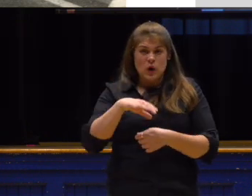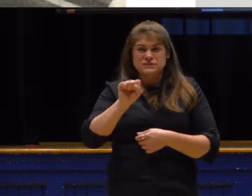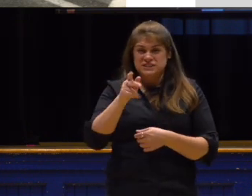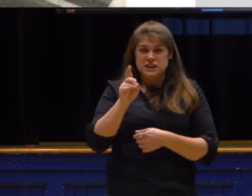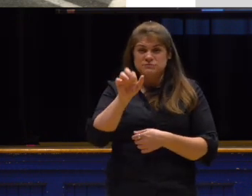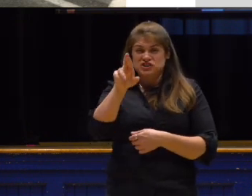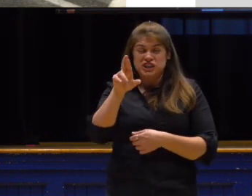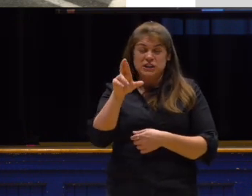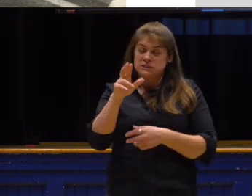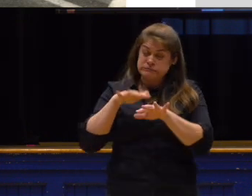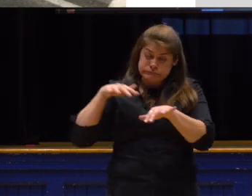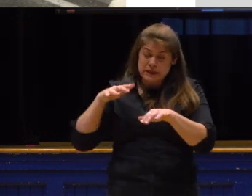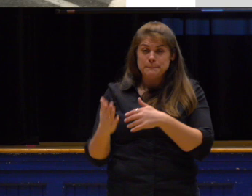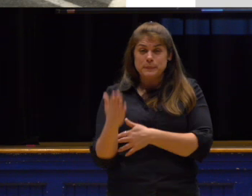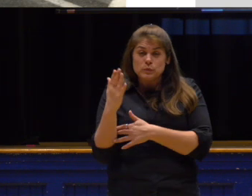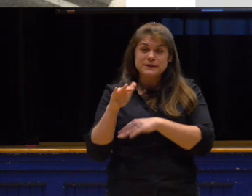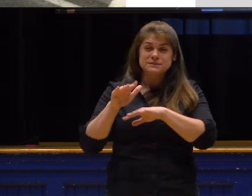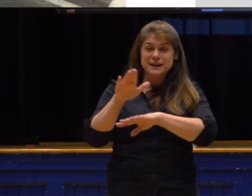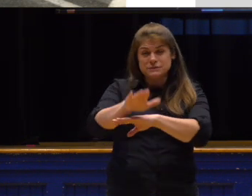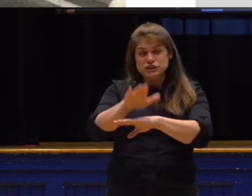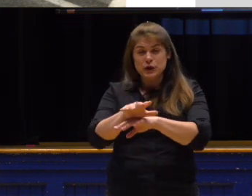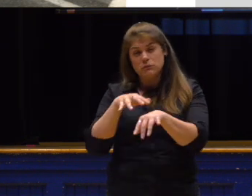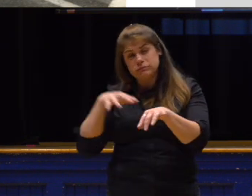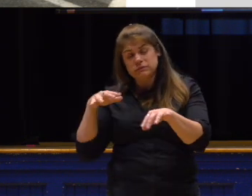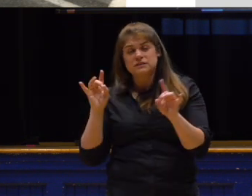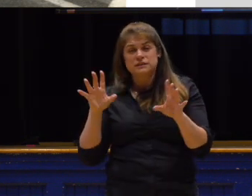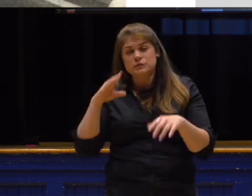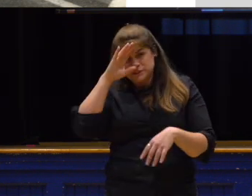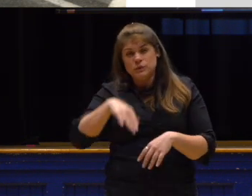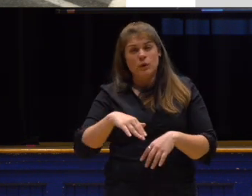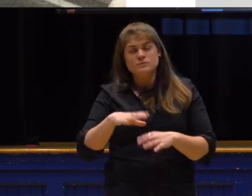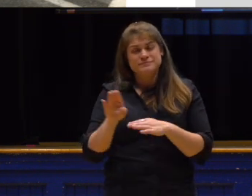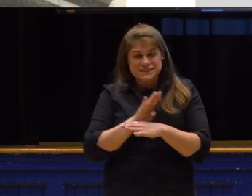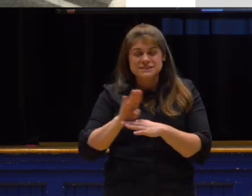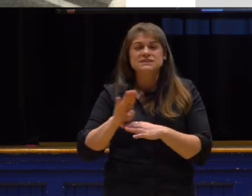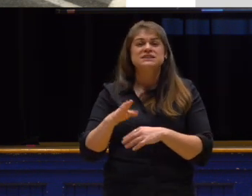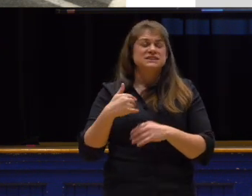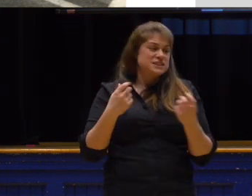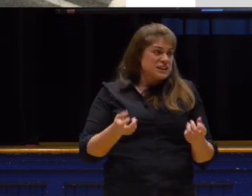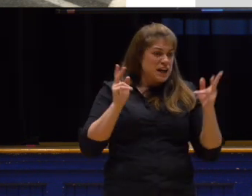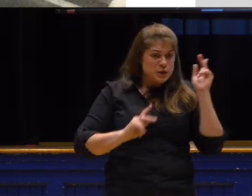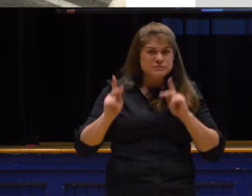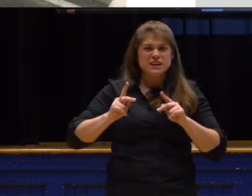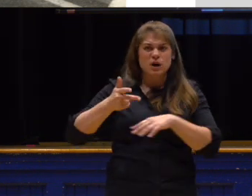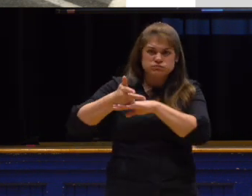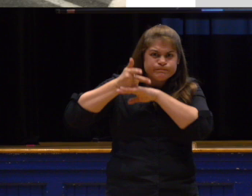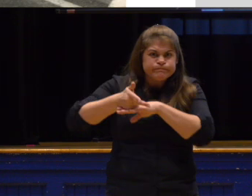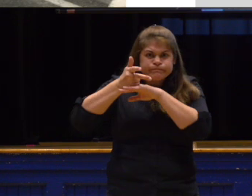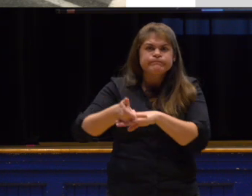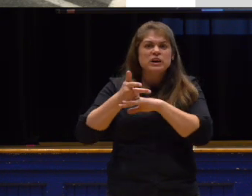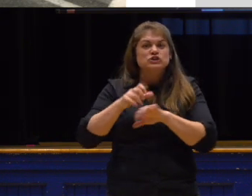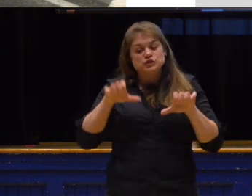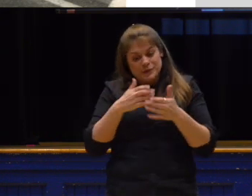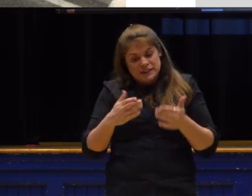looks like in the morning and in the afternoon, we know that there's a lot of traffic. And there's a lot of people in their car doing things that they shouldn't